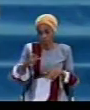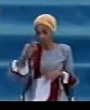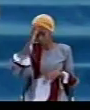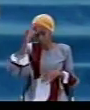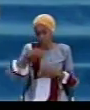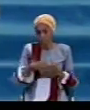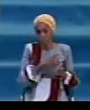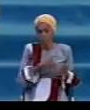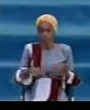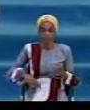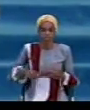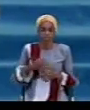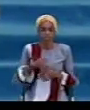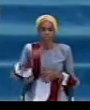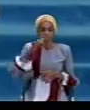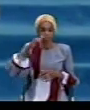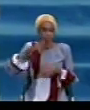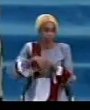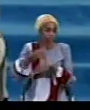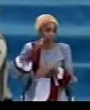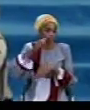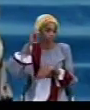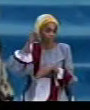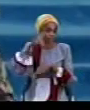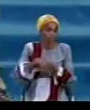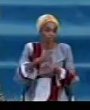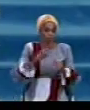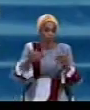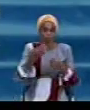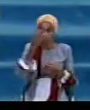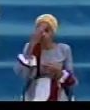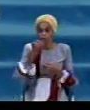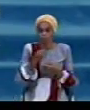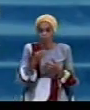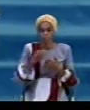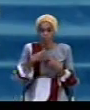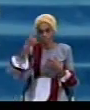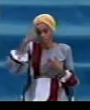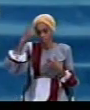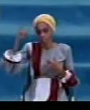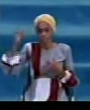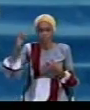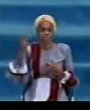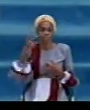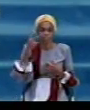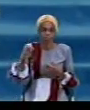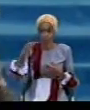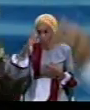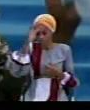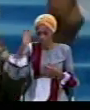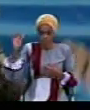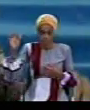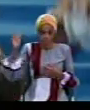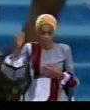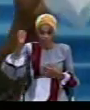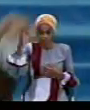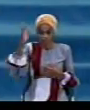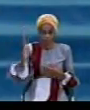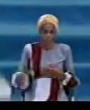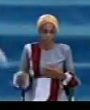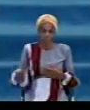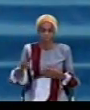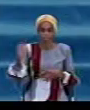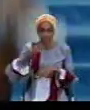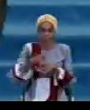I went to sleep. And I had a dream that I saw daddy touch my stomach. I have to go and buy pepper and I eat